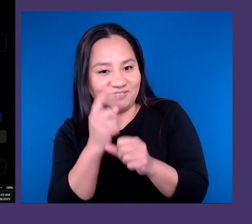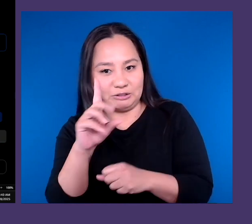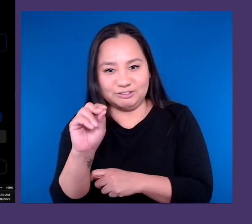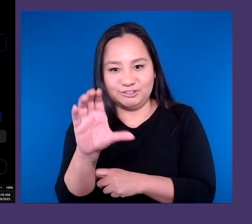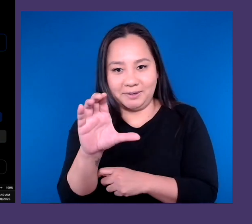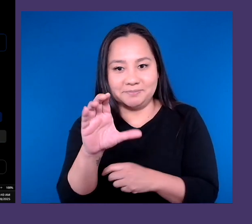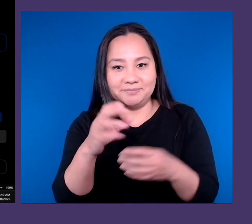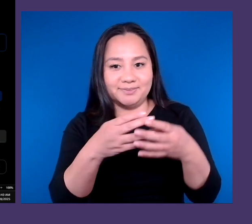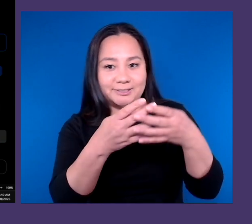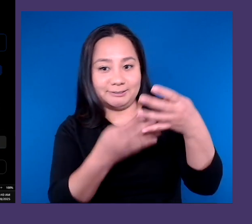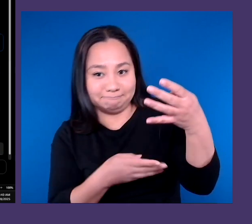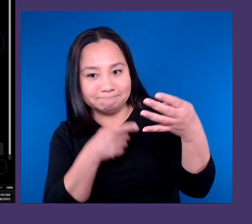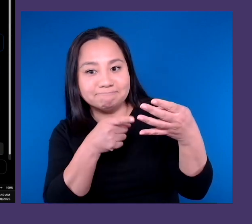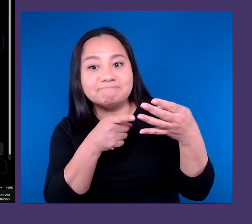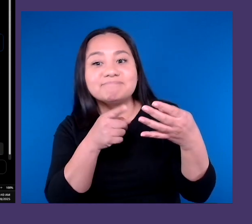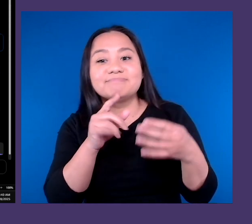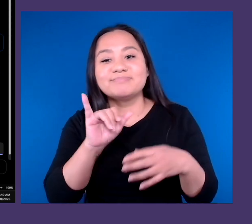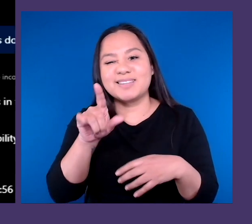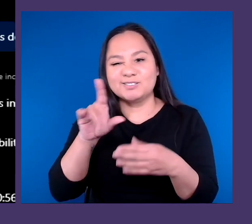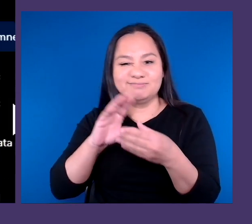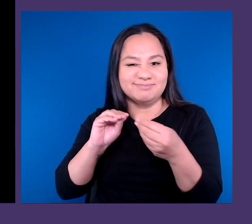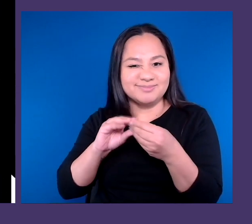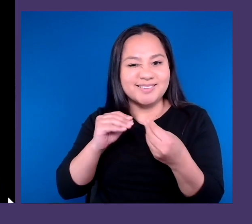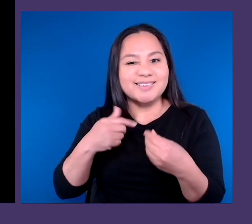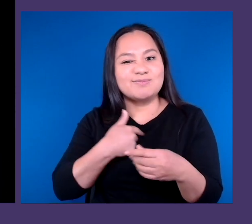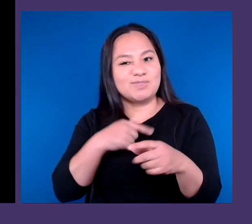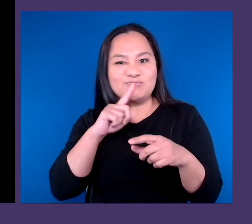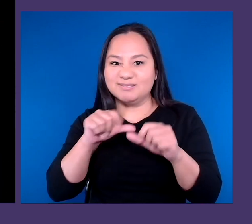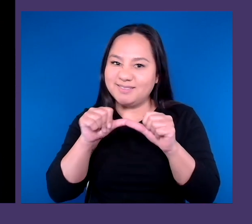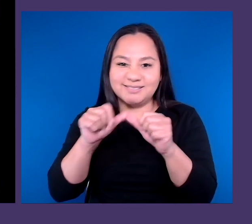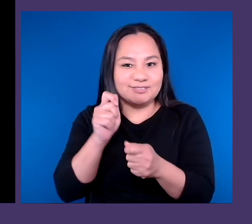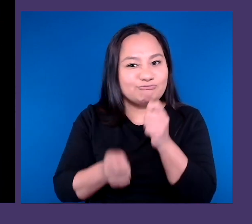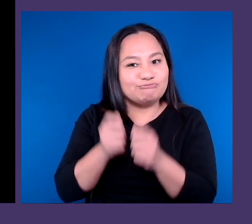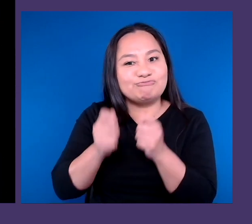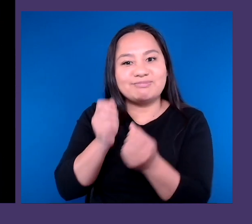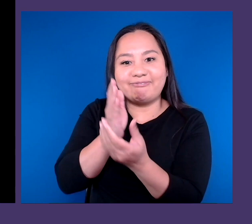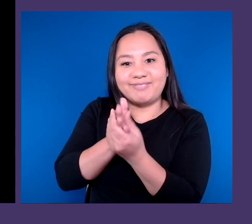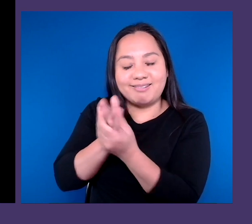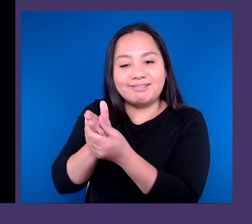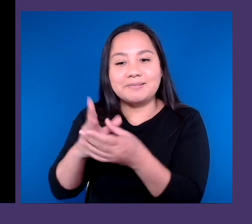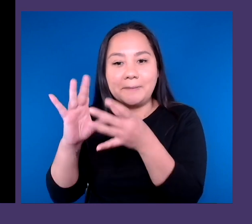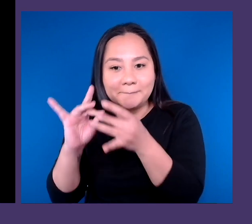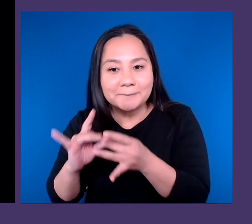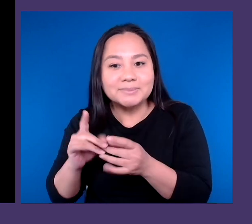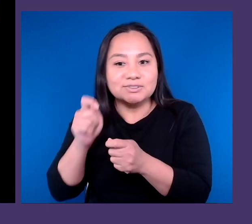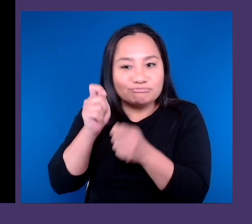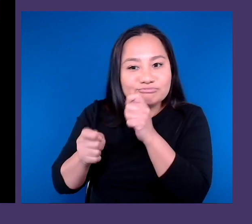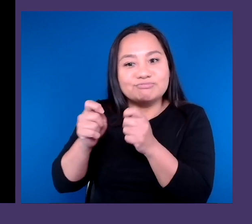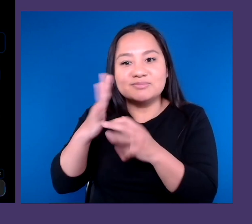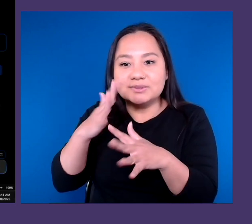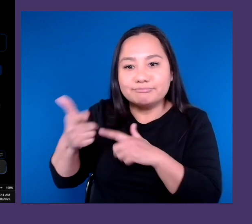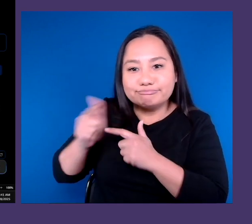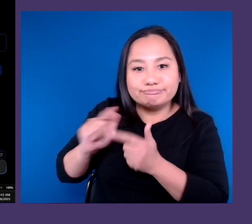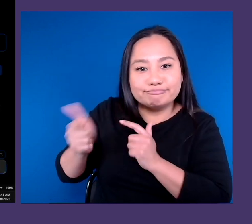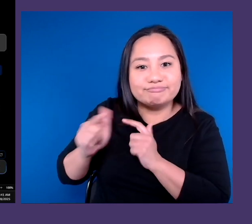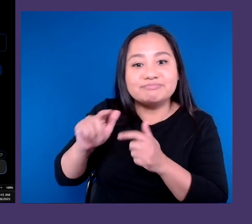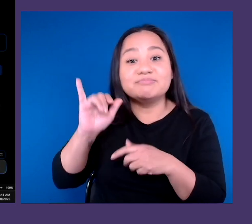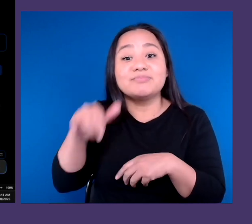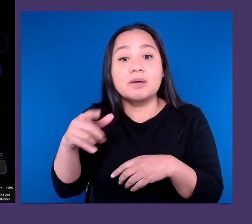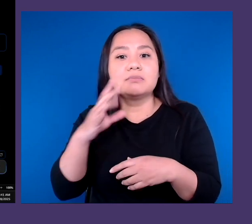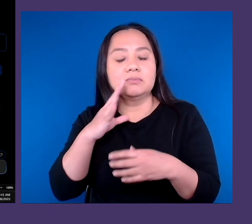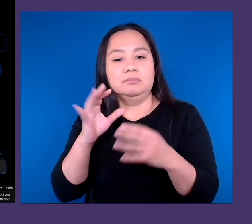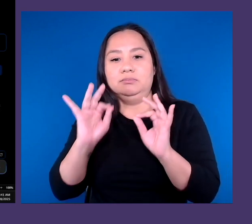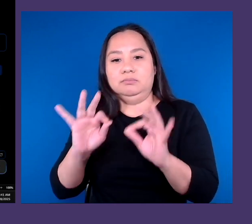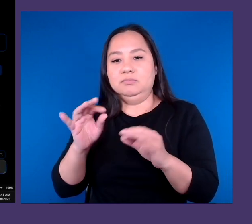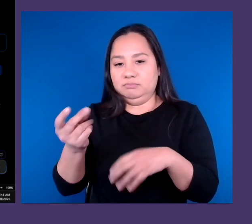we're constantly changing files, that Yeah. comments and edits and so forth. So it's able to give me real quick responses on